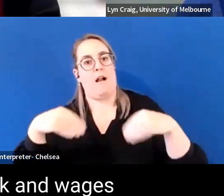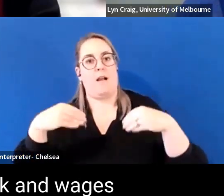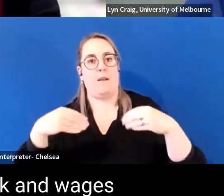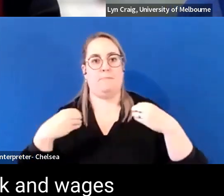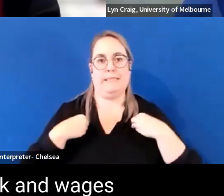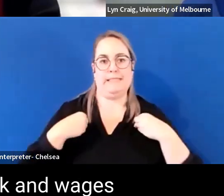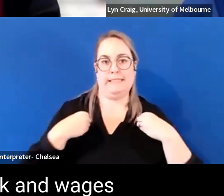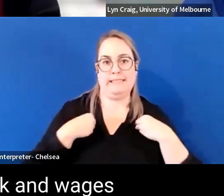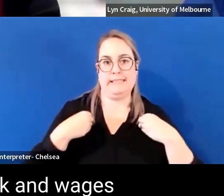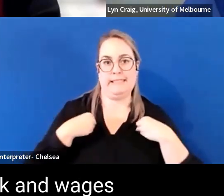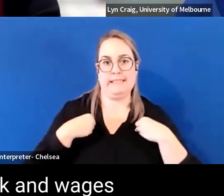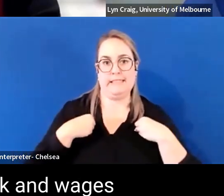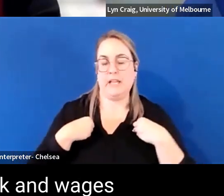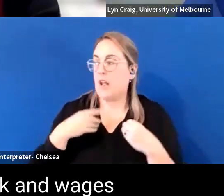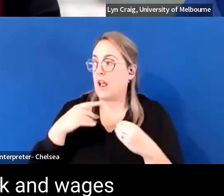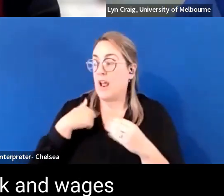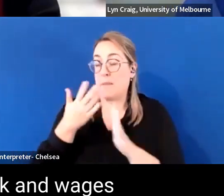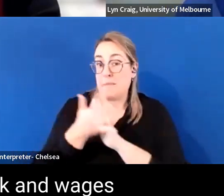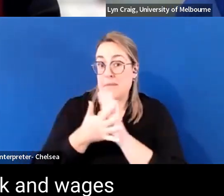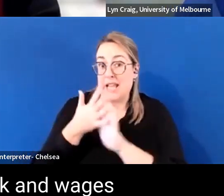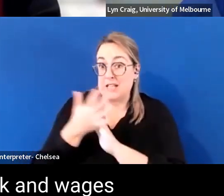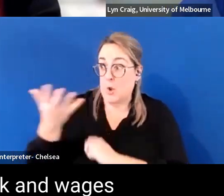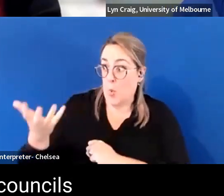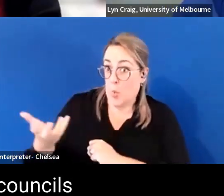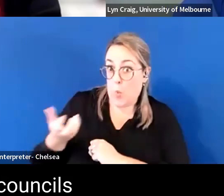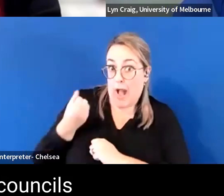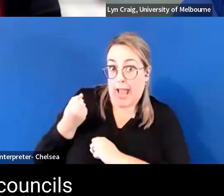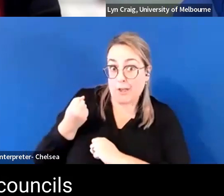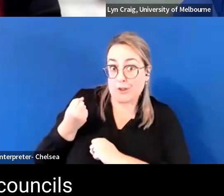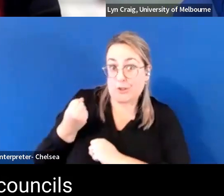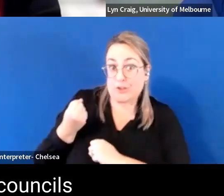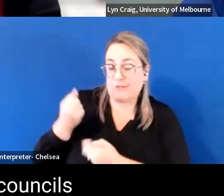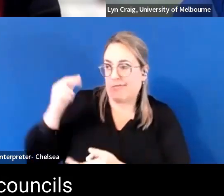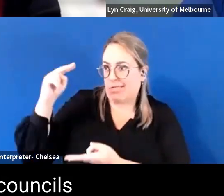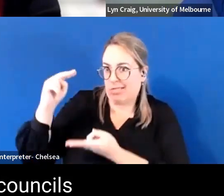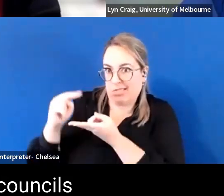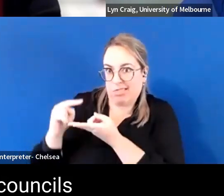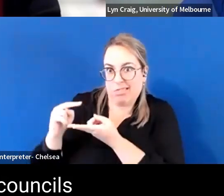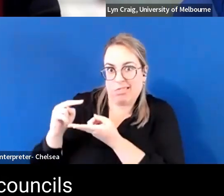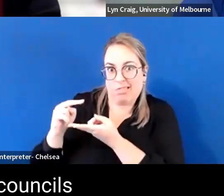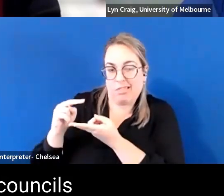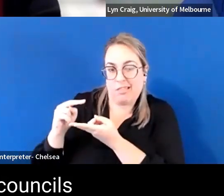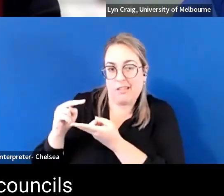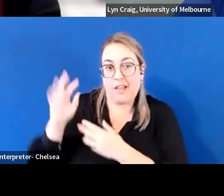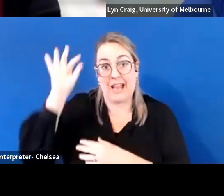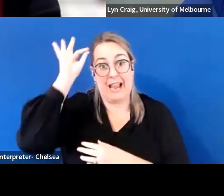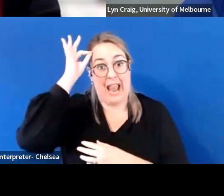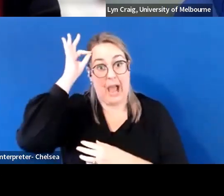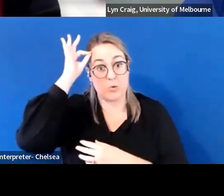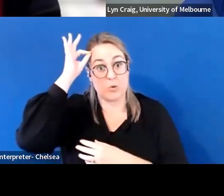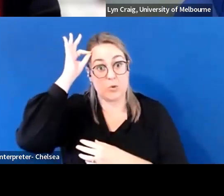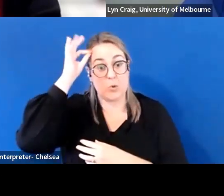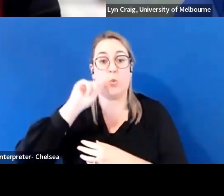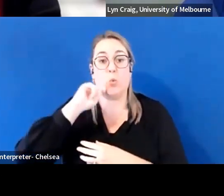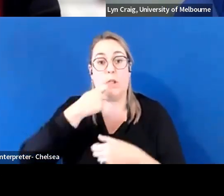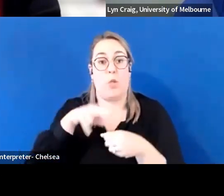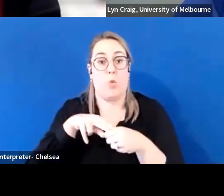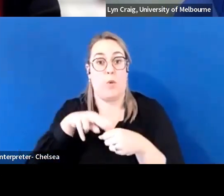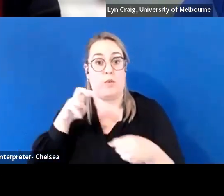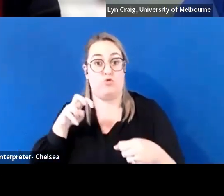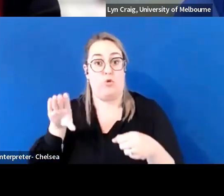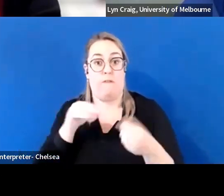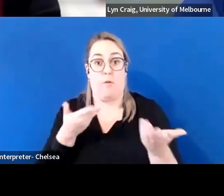work and wages of those workers, we're seeing councils increasingly withdraw from this service